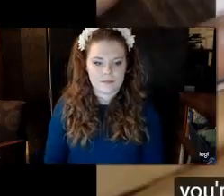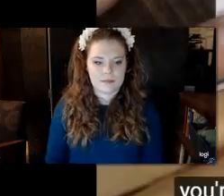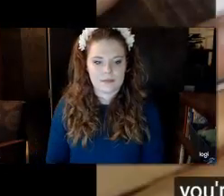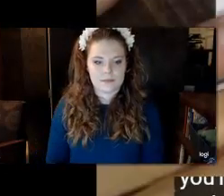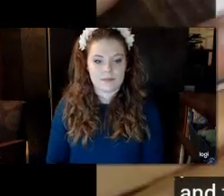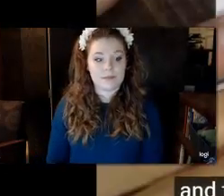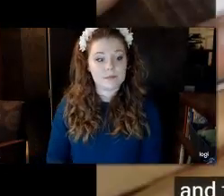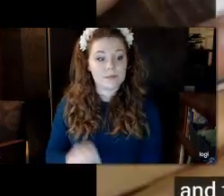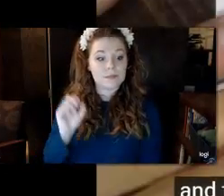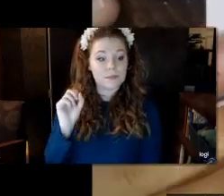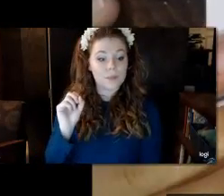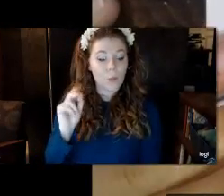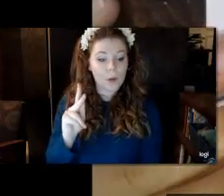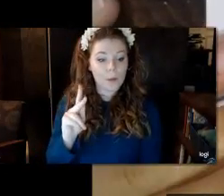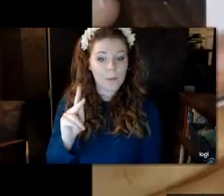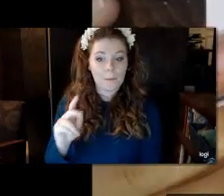Okay.